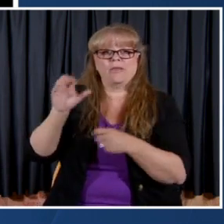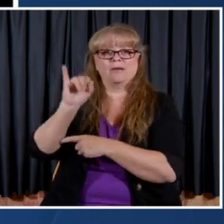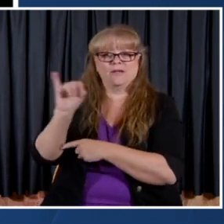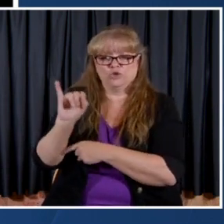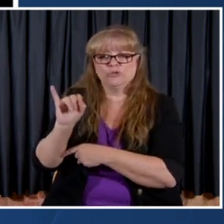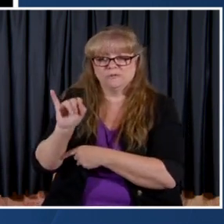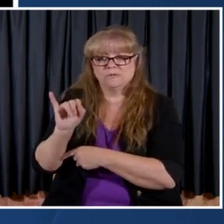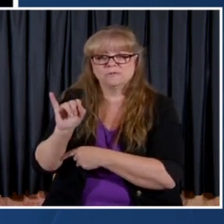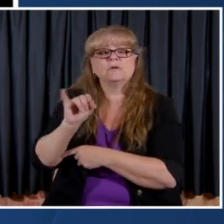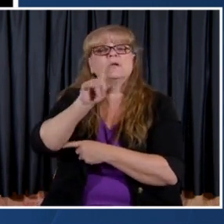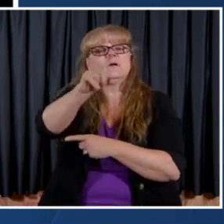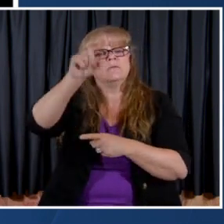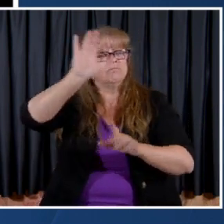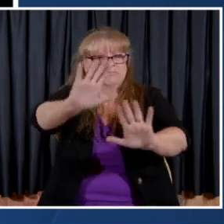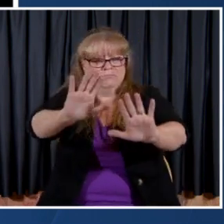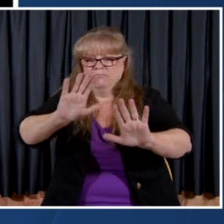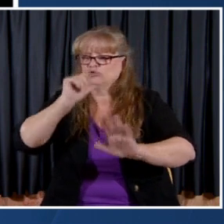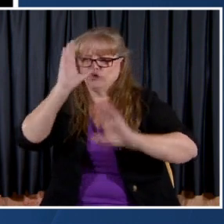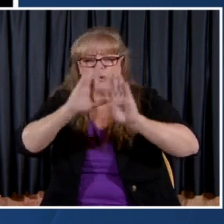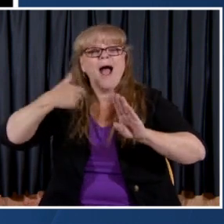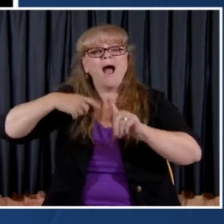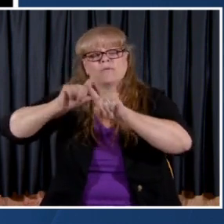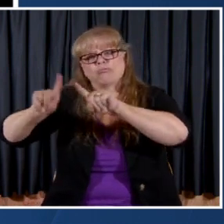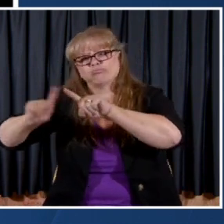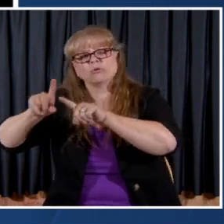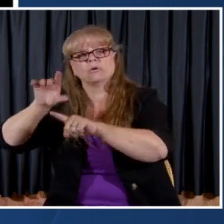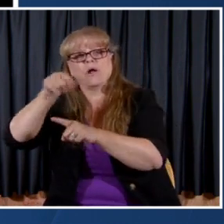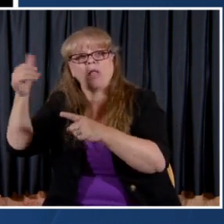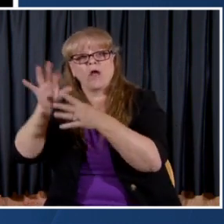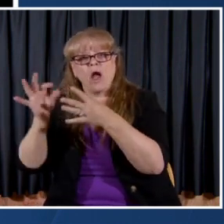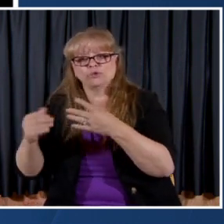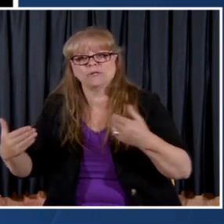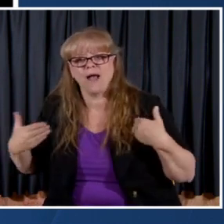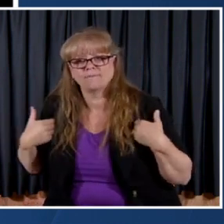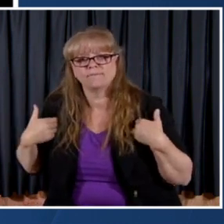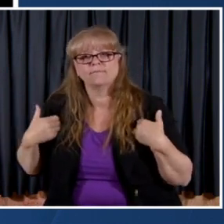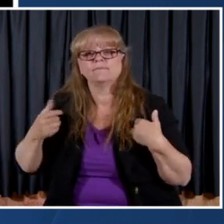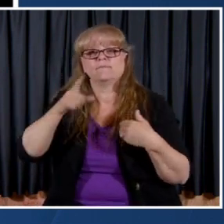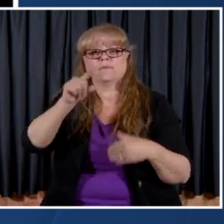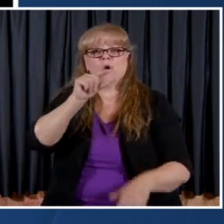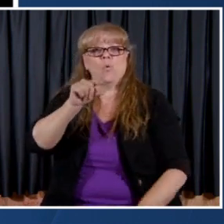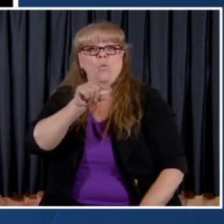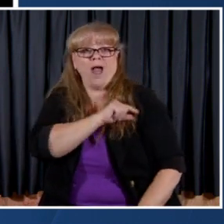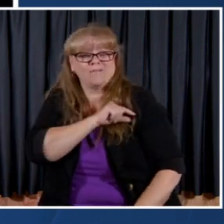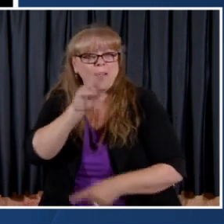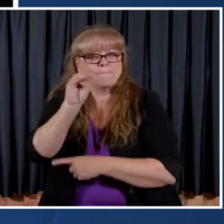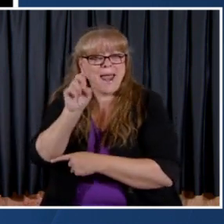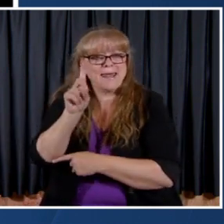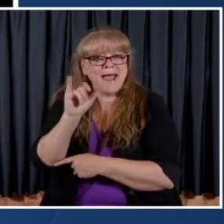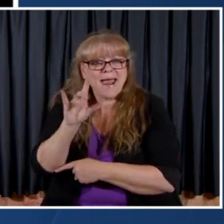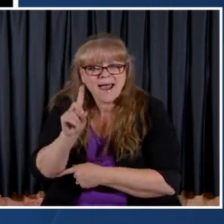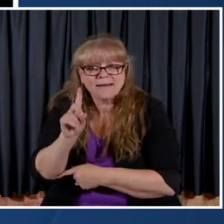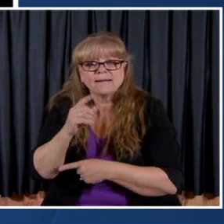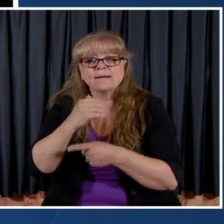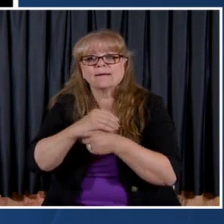is Medicaid, or the Child Health Plan Plus CHP program. You can visit